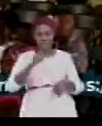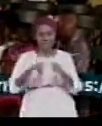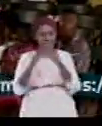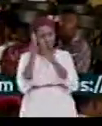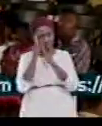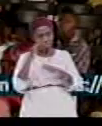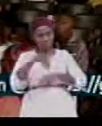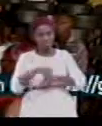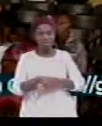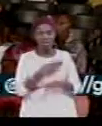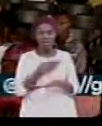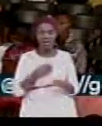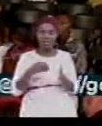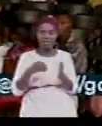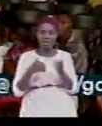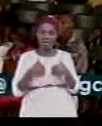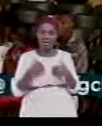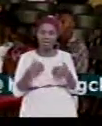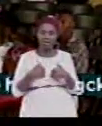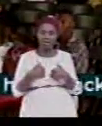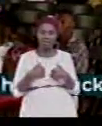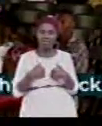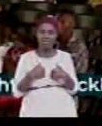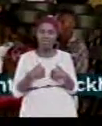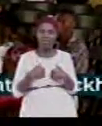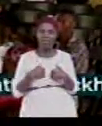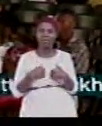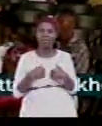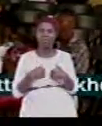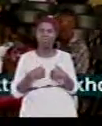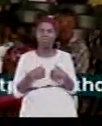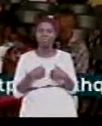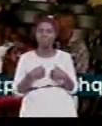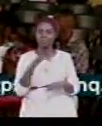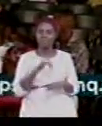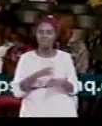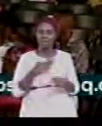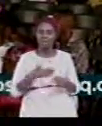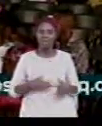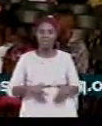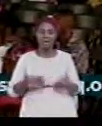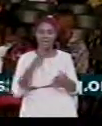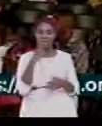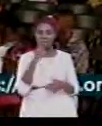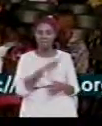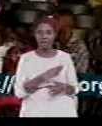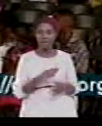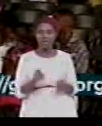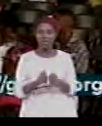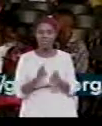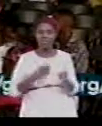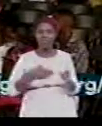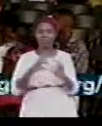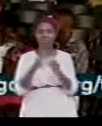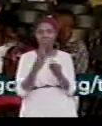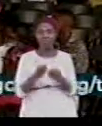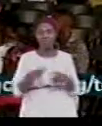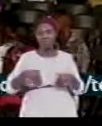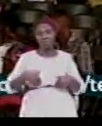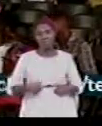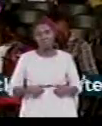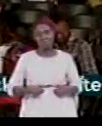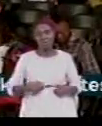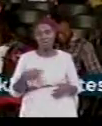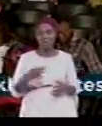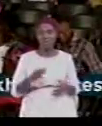badly that I could no longer reason and talk properly. Even my family got tired of me. He said his life had